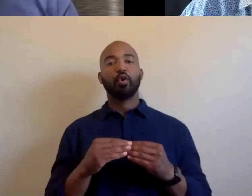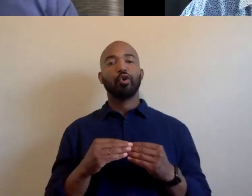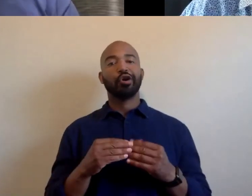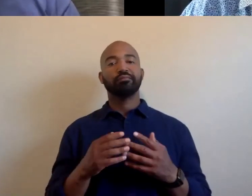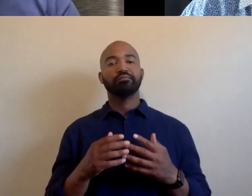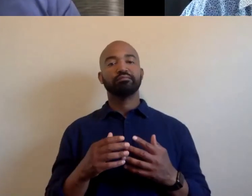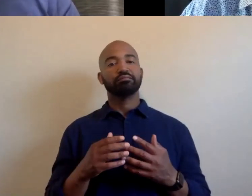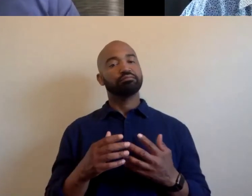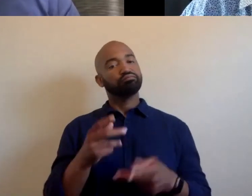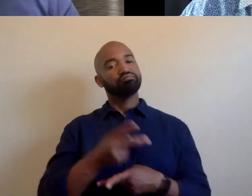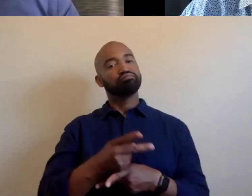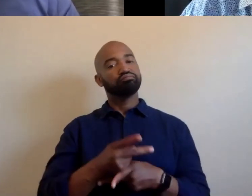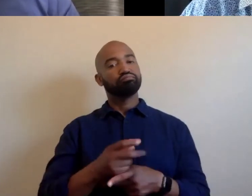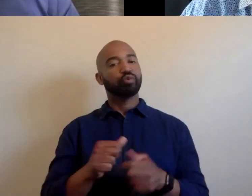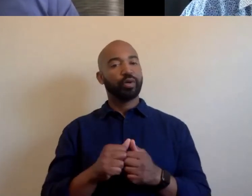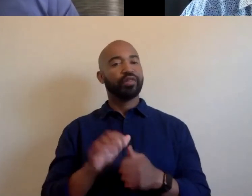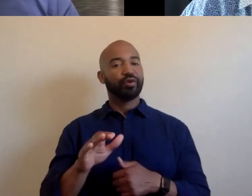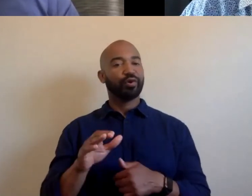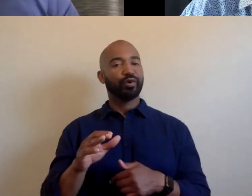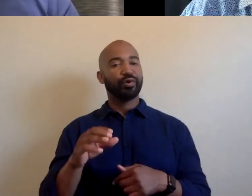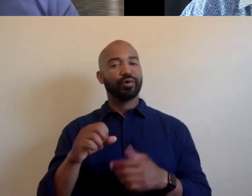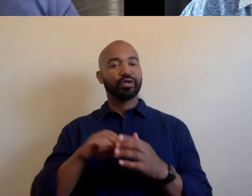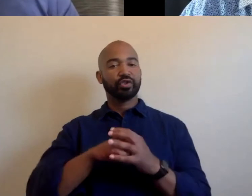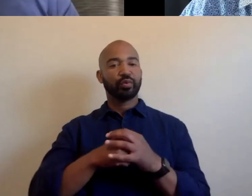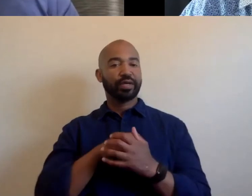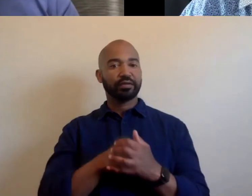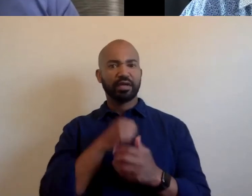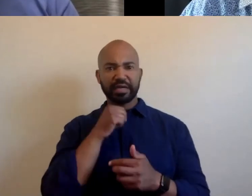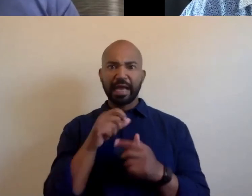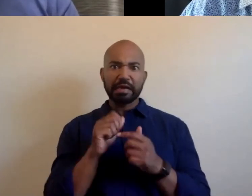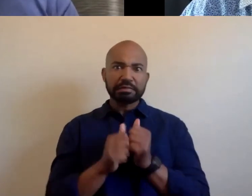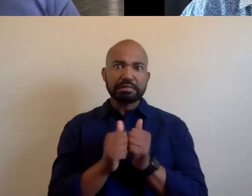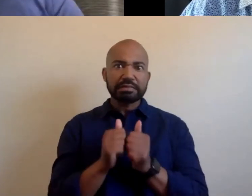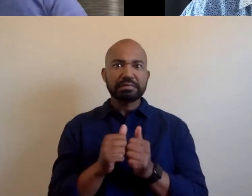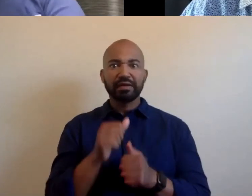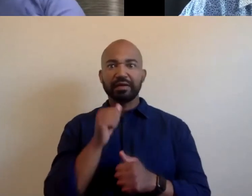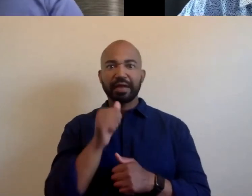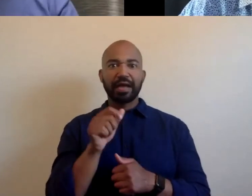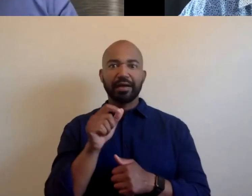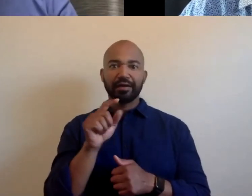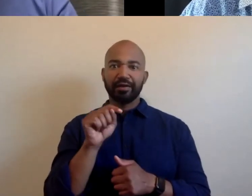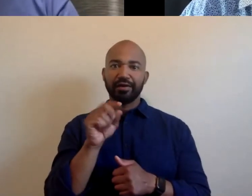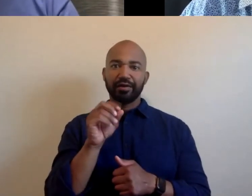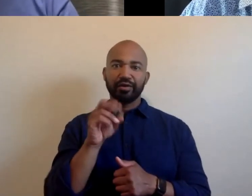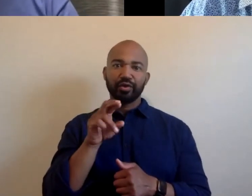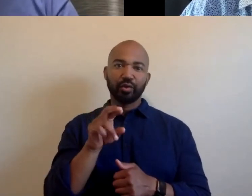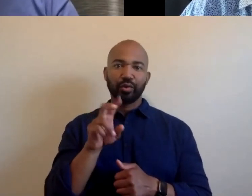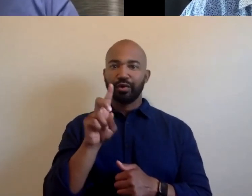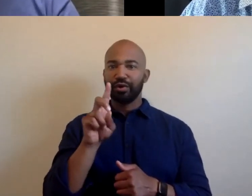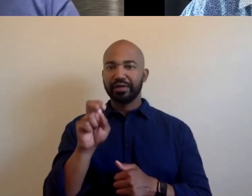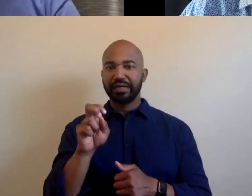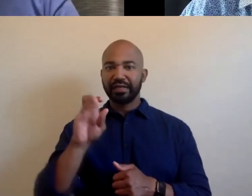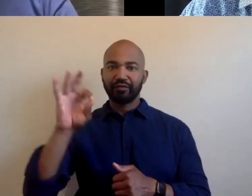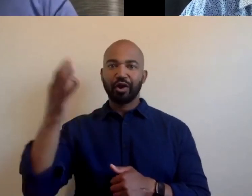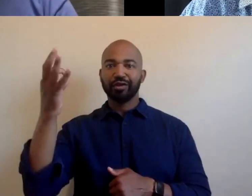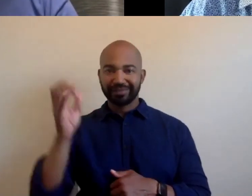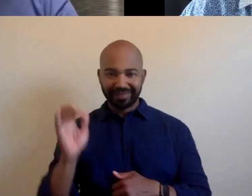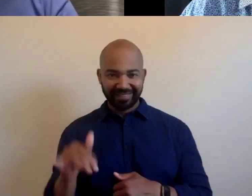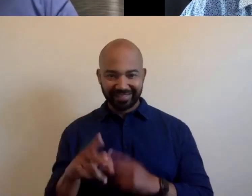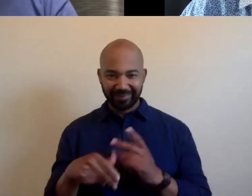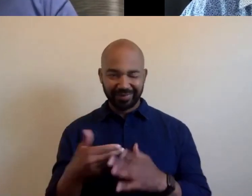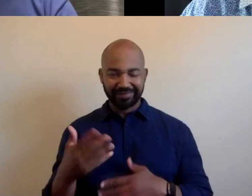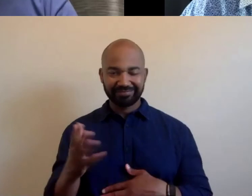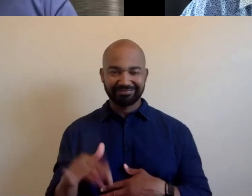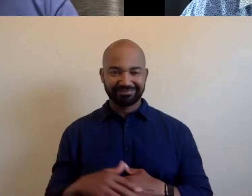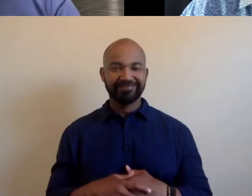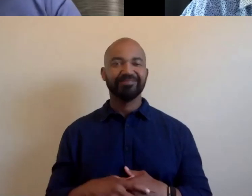as you're not, racing and you're not in the Tour de France or anything of that sort. But that makes it hard.